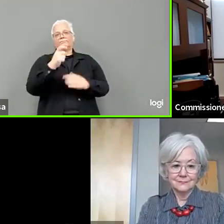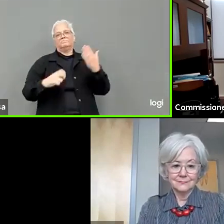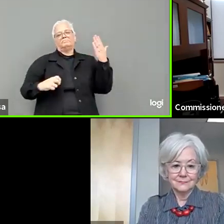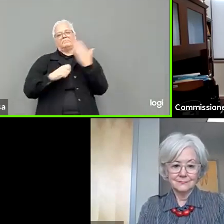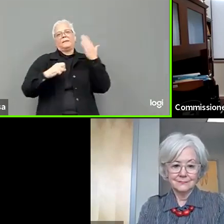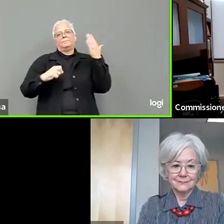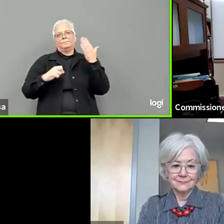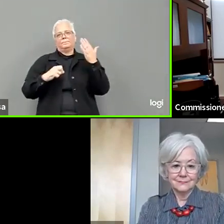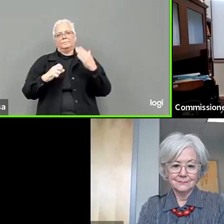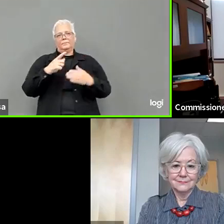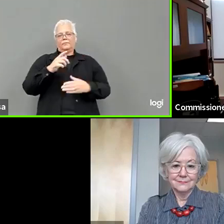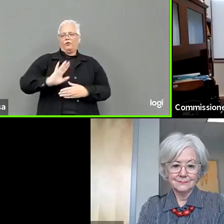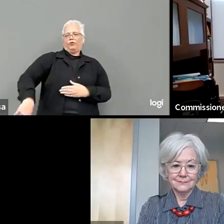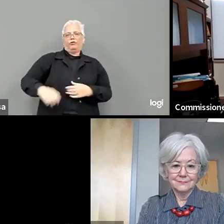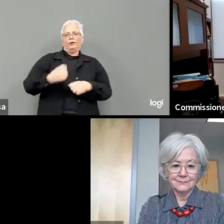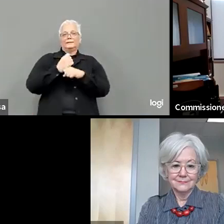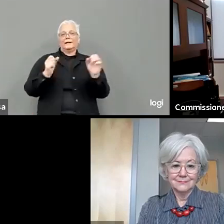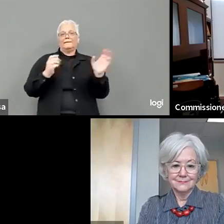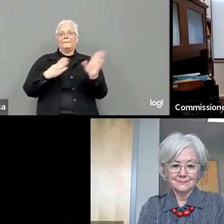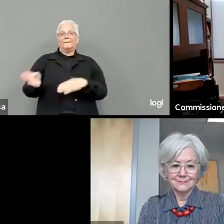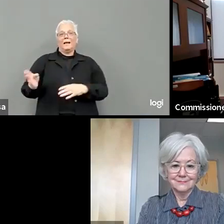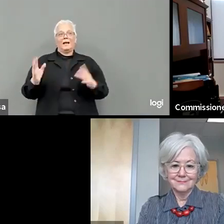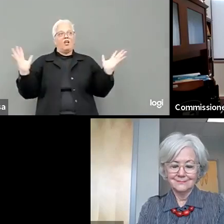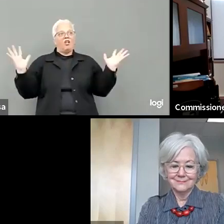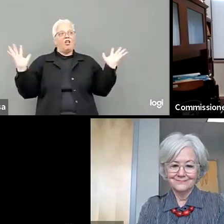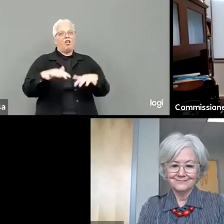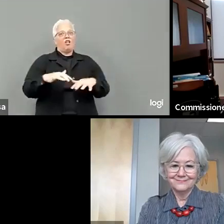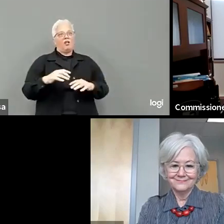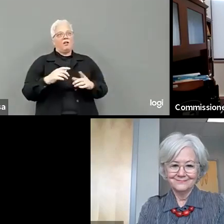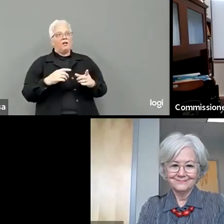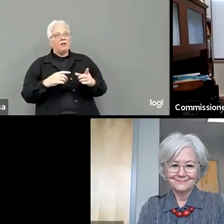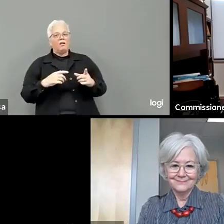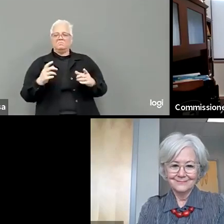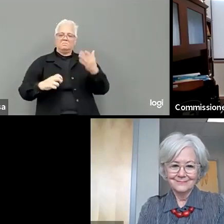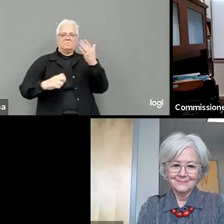last question. I don't know if Dr. Dart wants to add anything to that.